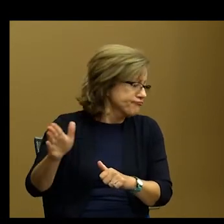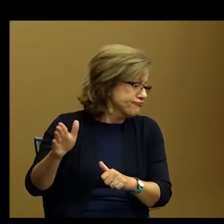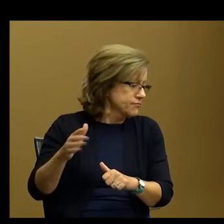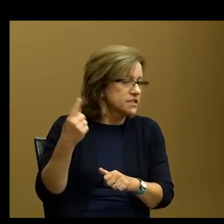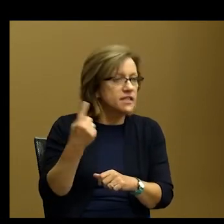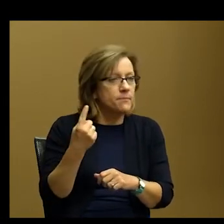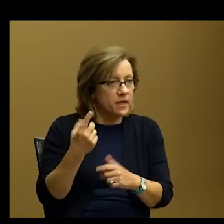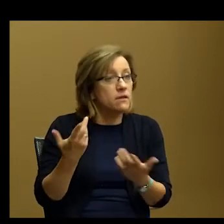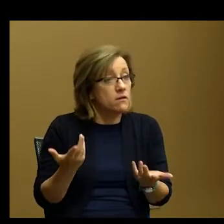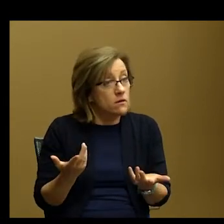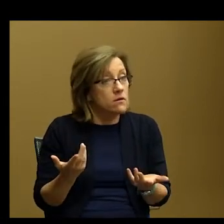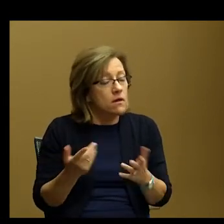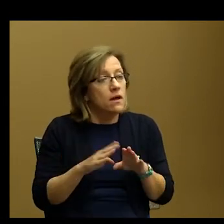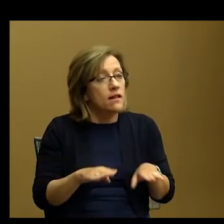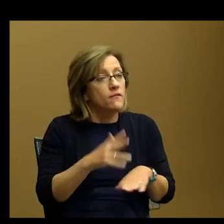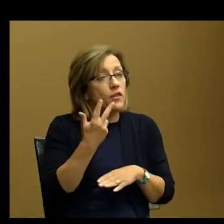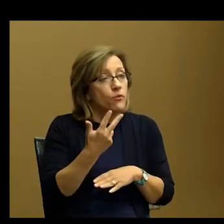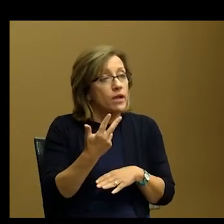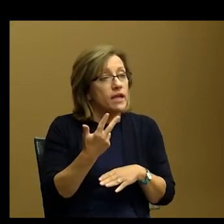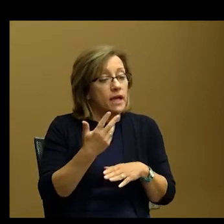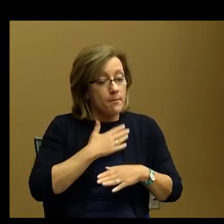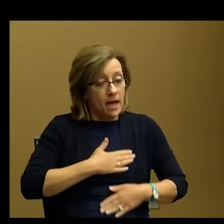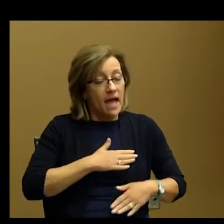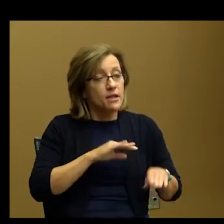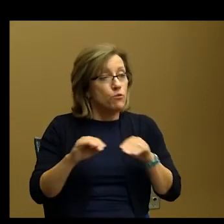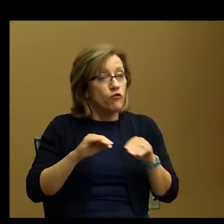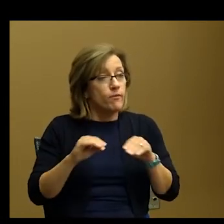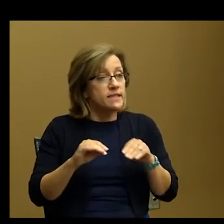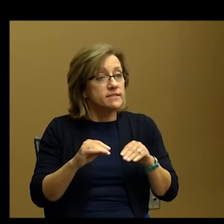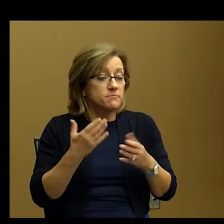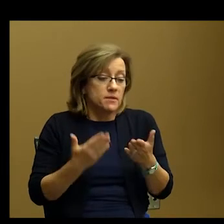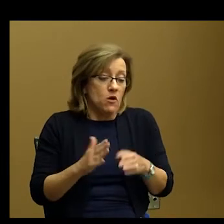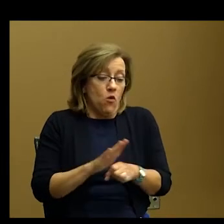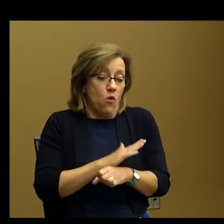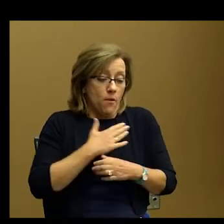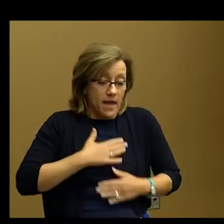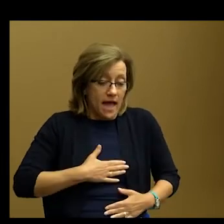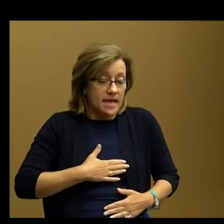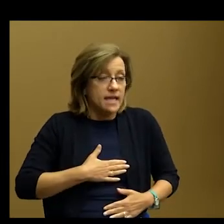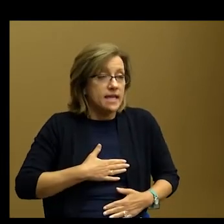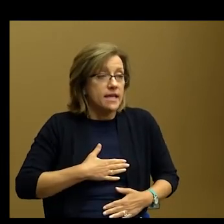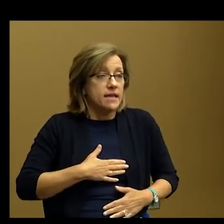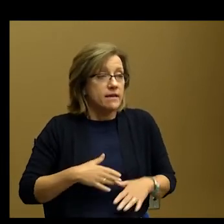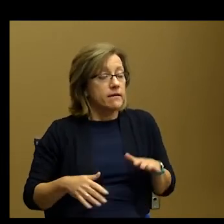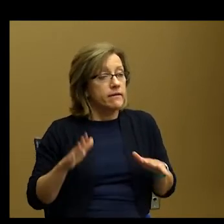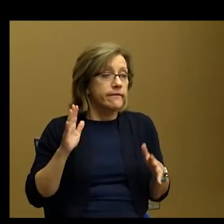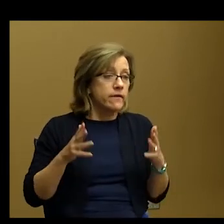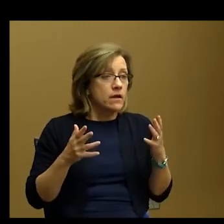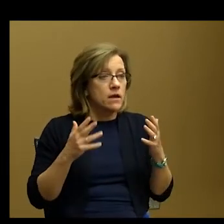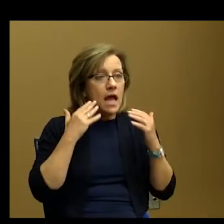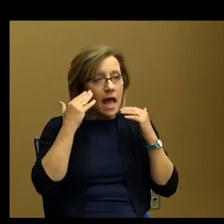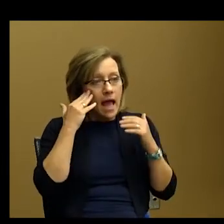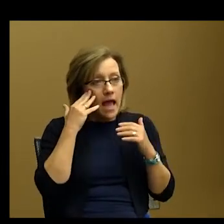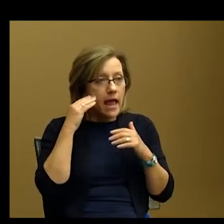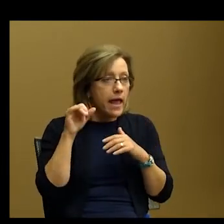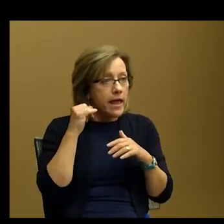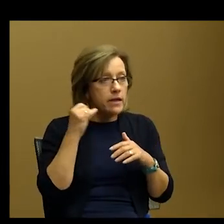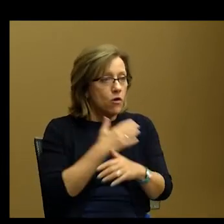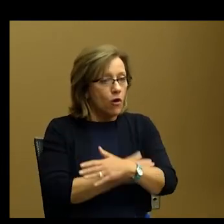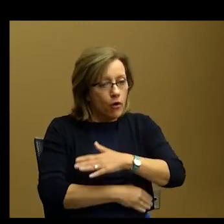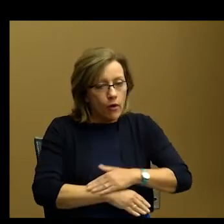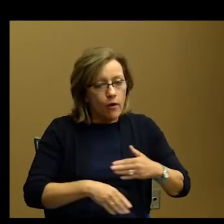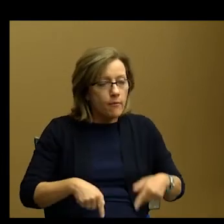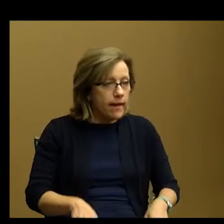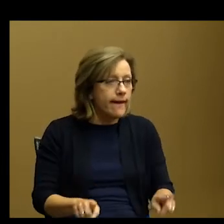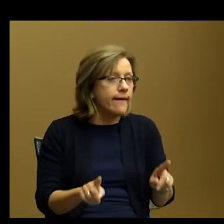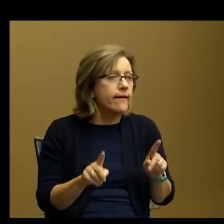body movements, they may use their whole body, head movements, arm or hand movements, leg movements, and